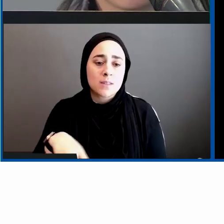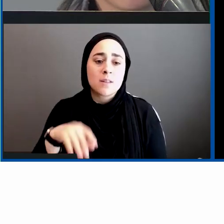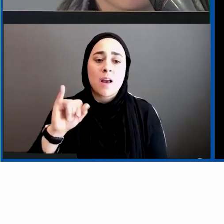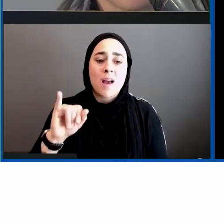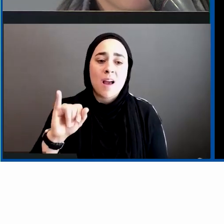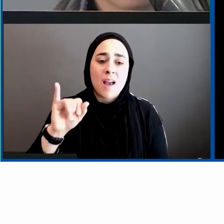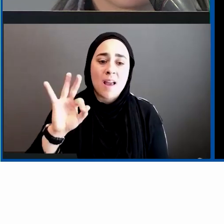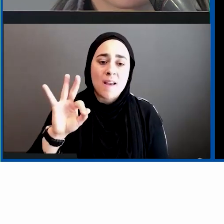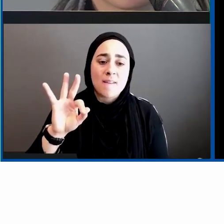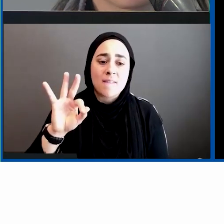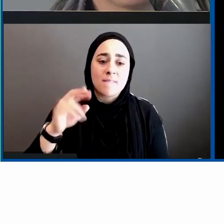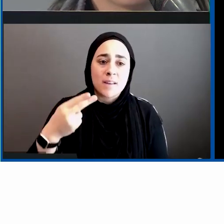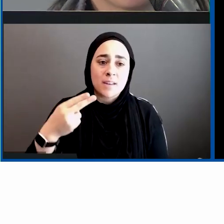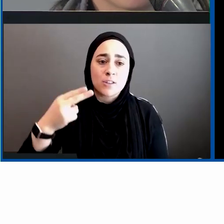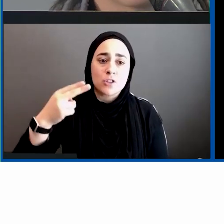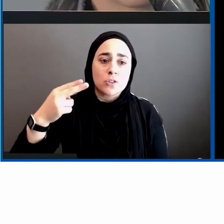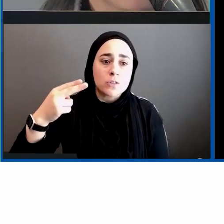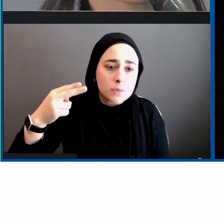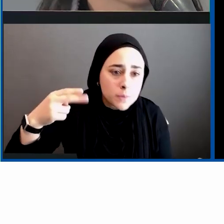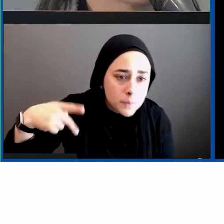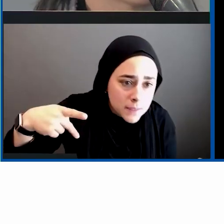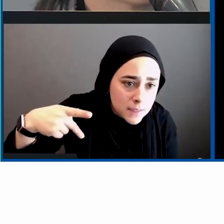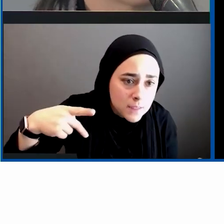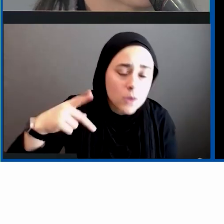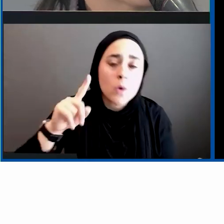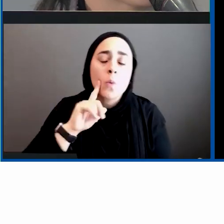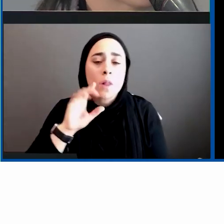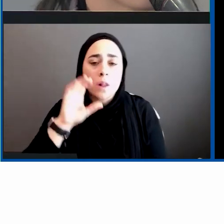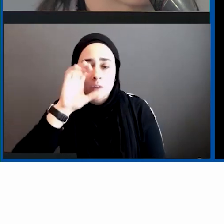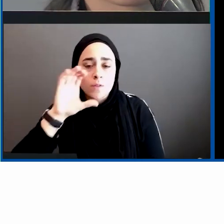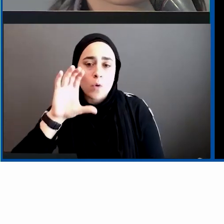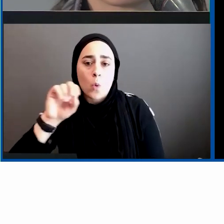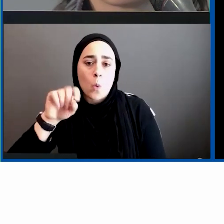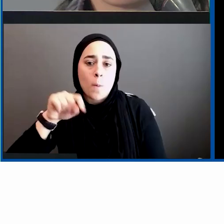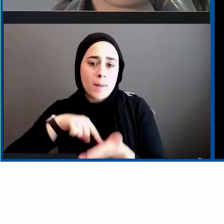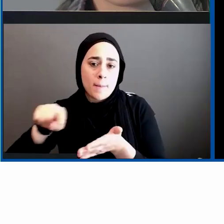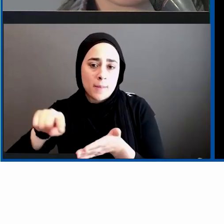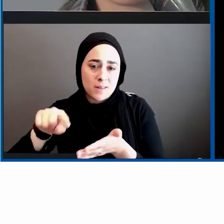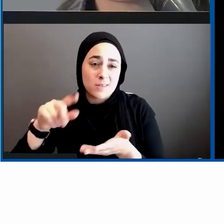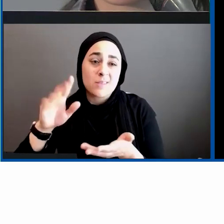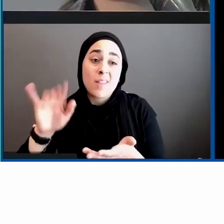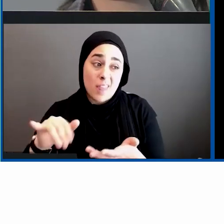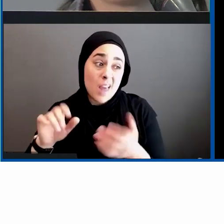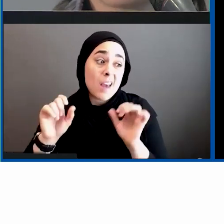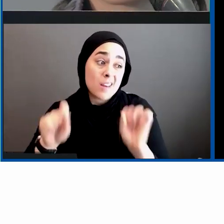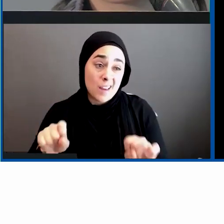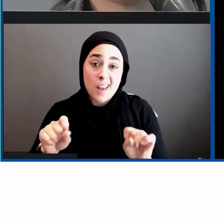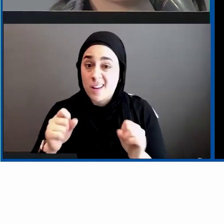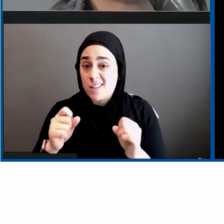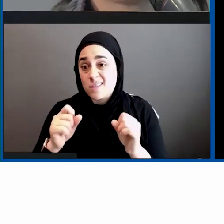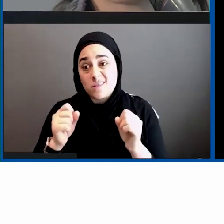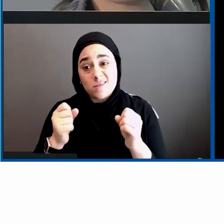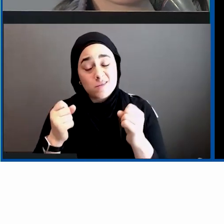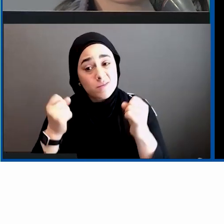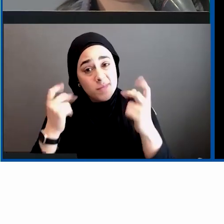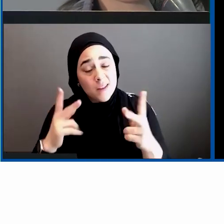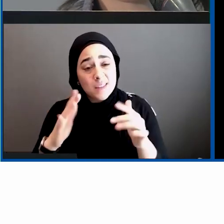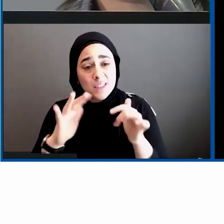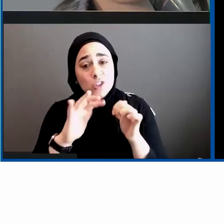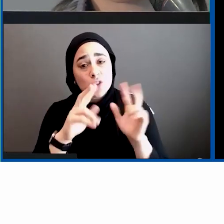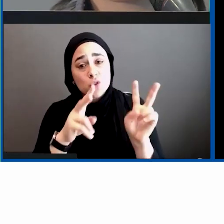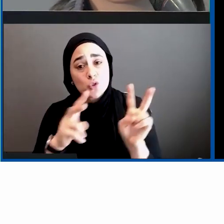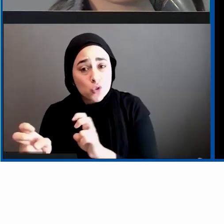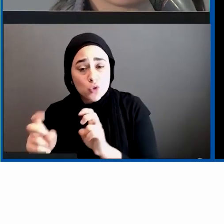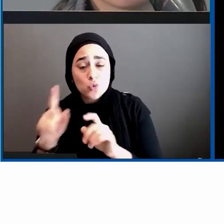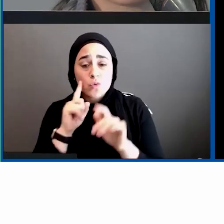going to be seeking co-payments. So that could potentially cause a lot of challenges for refugees